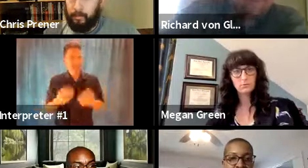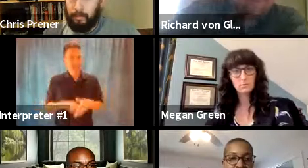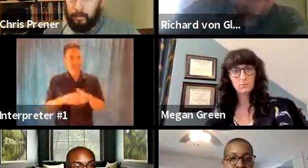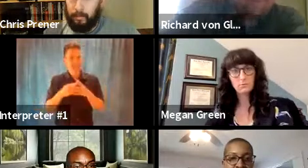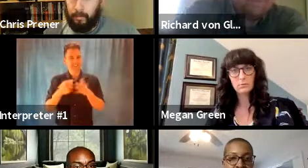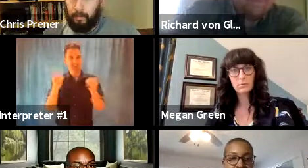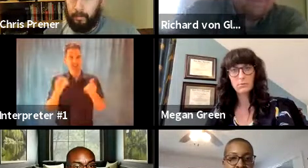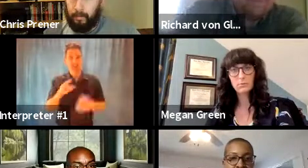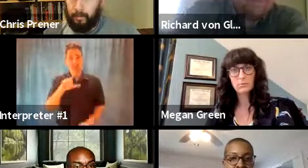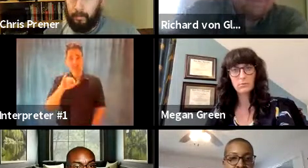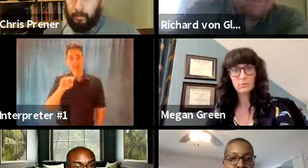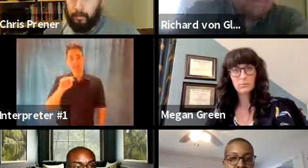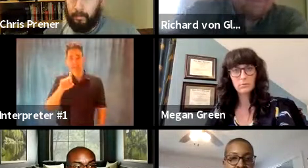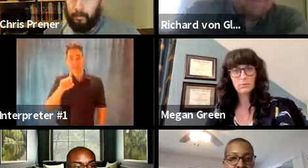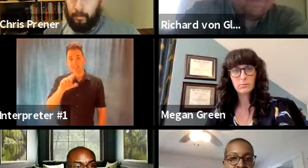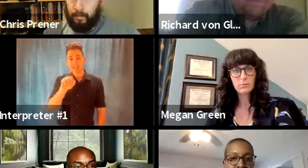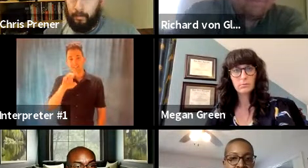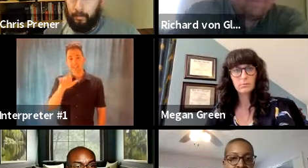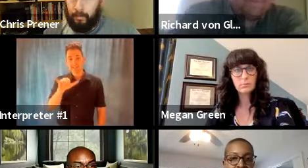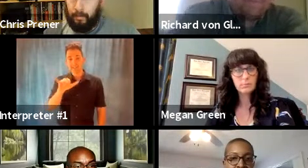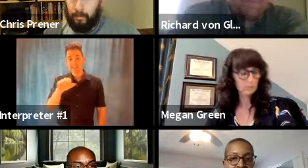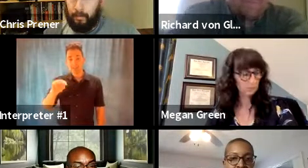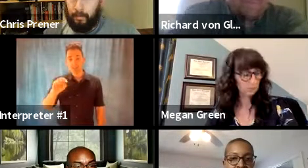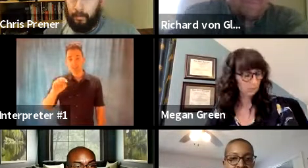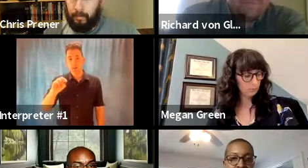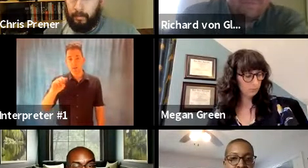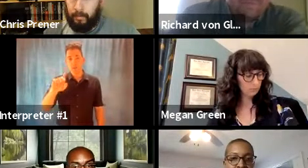Noblat is the first to testify.